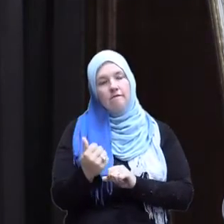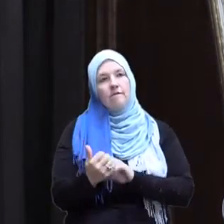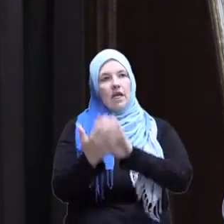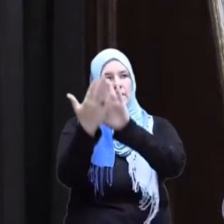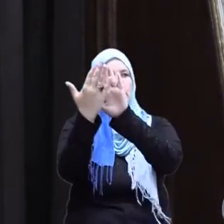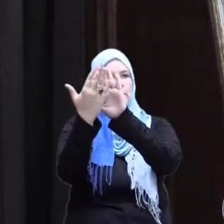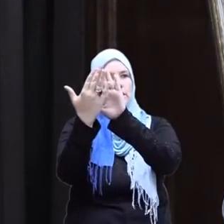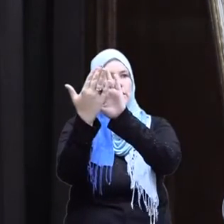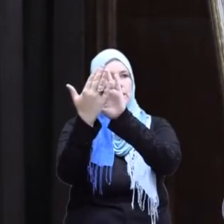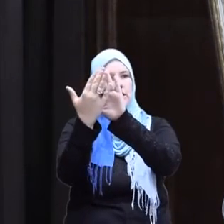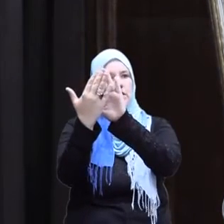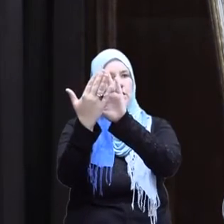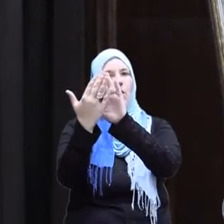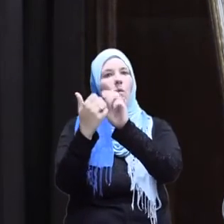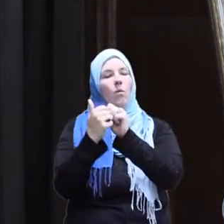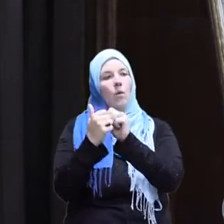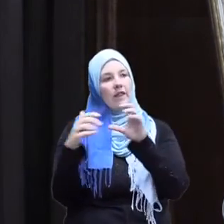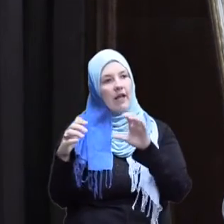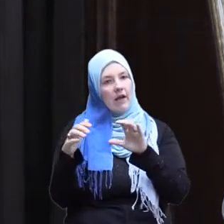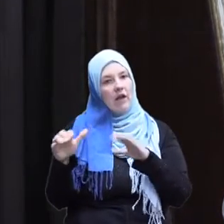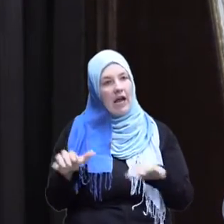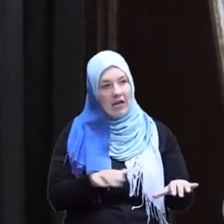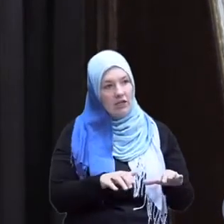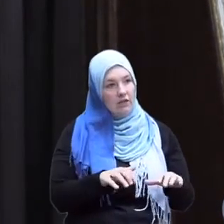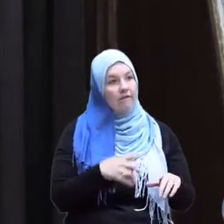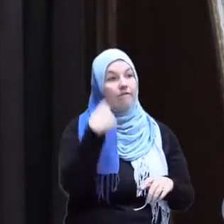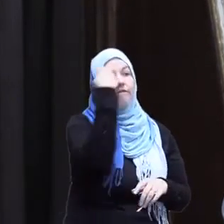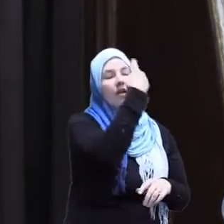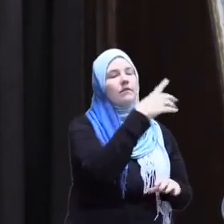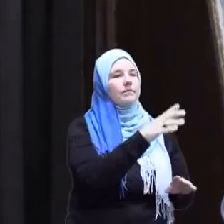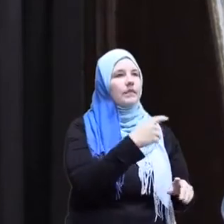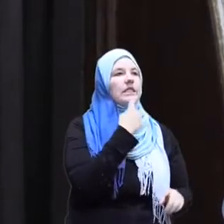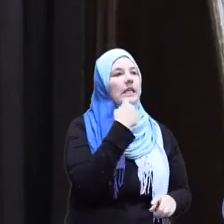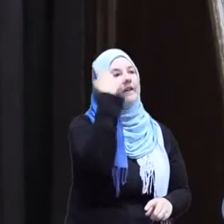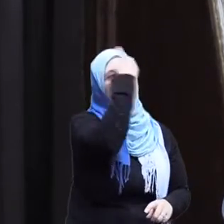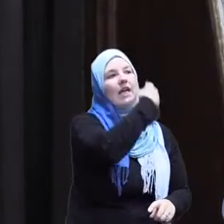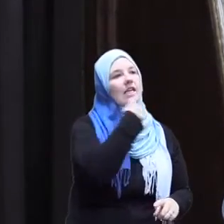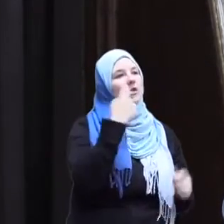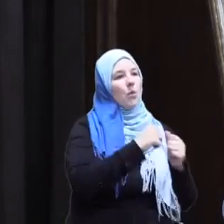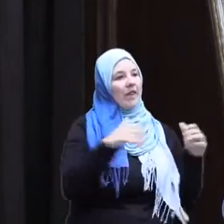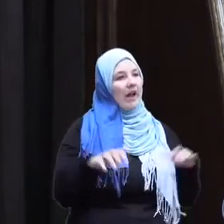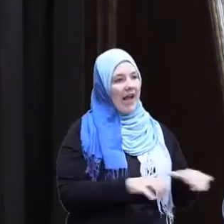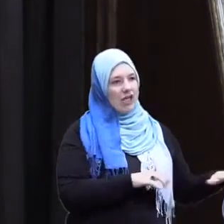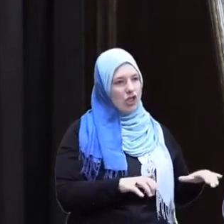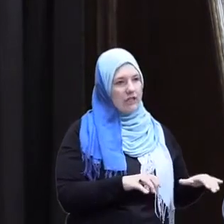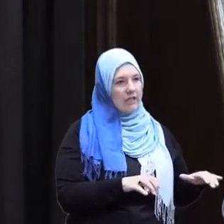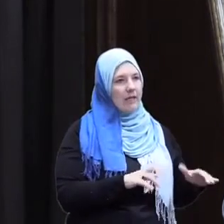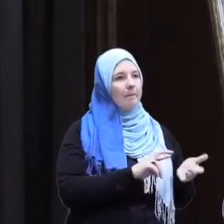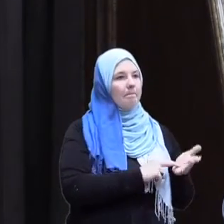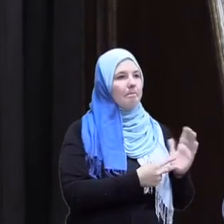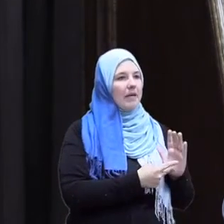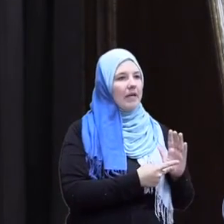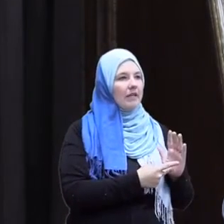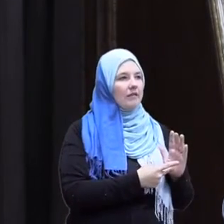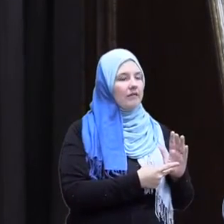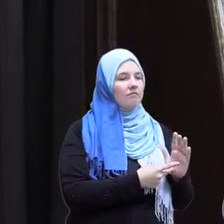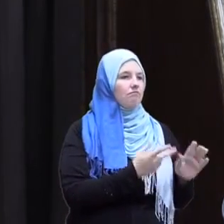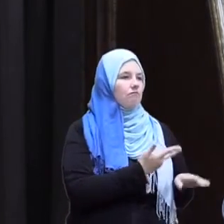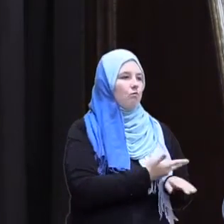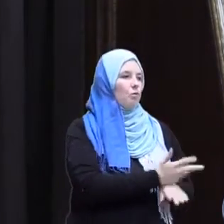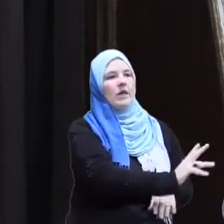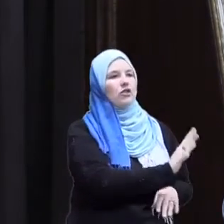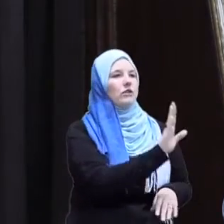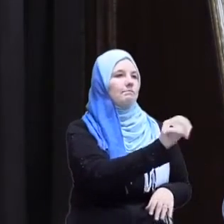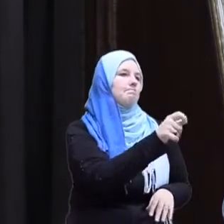without action that confirms it is useless. We keep talking about useless faith. We